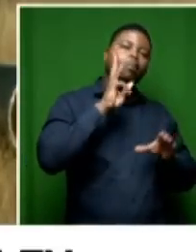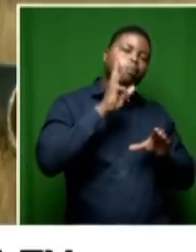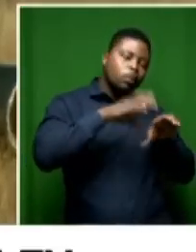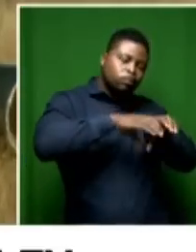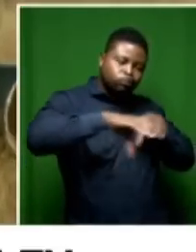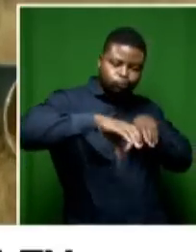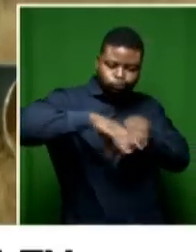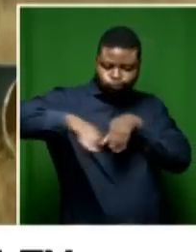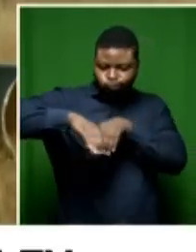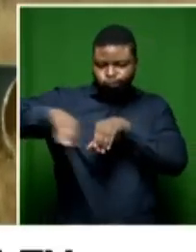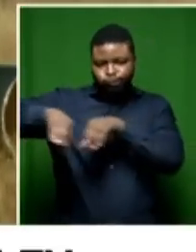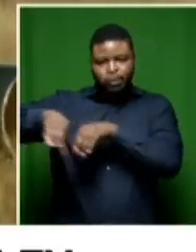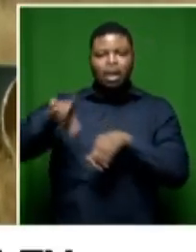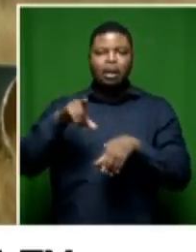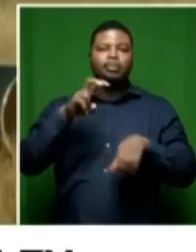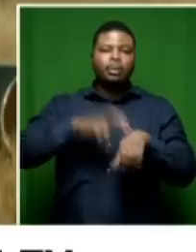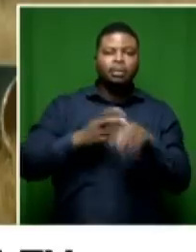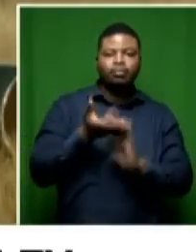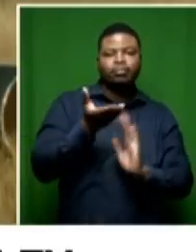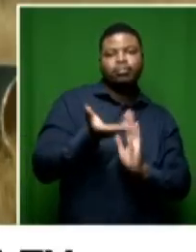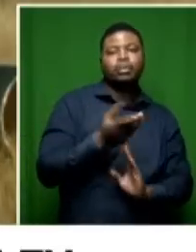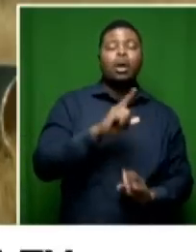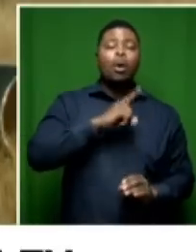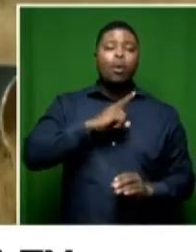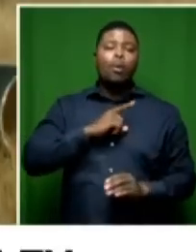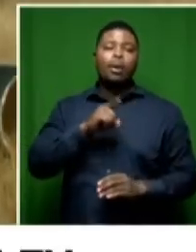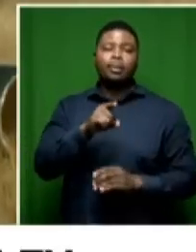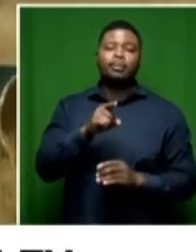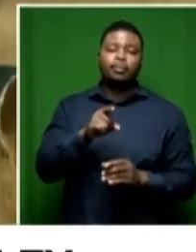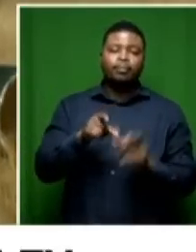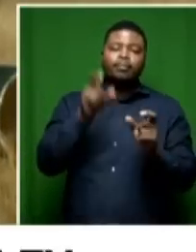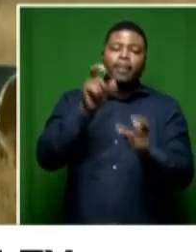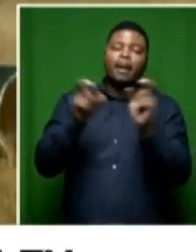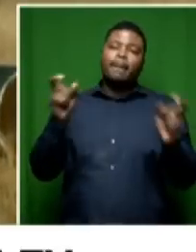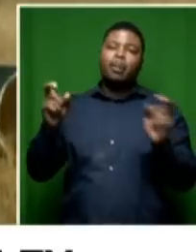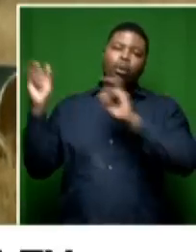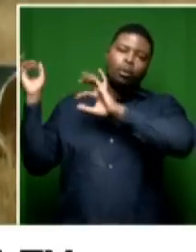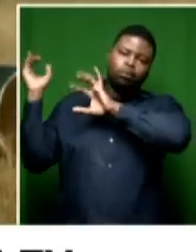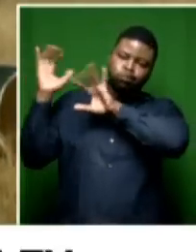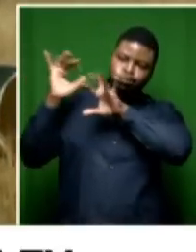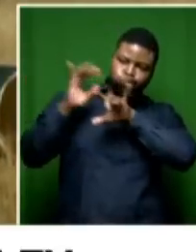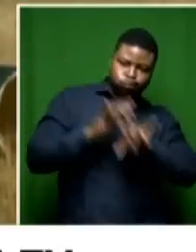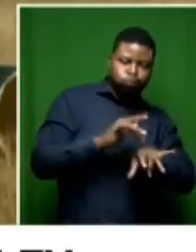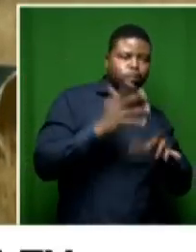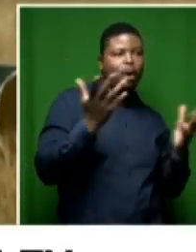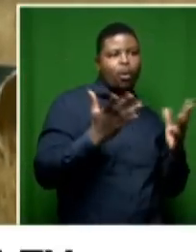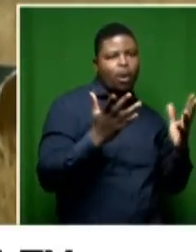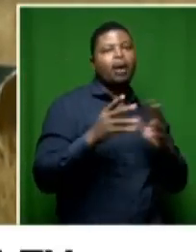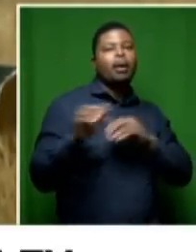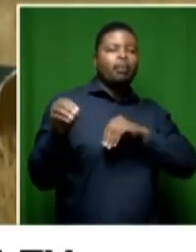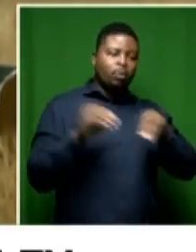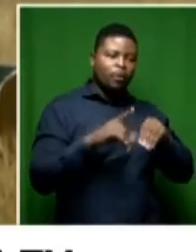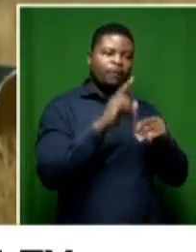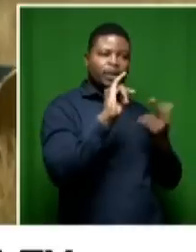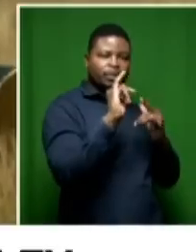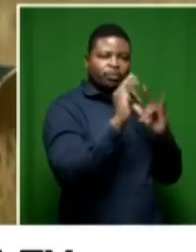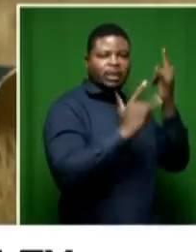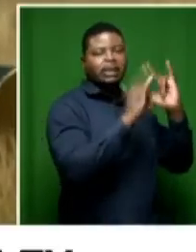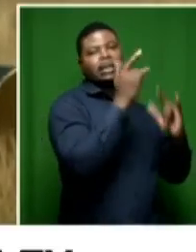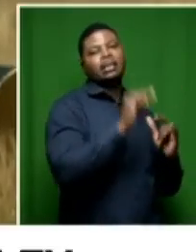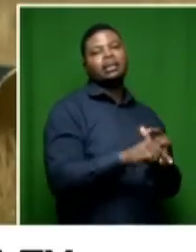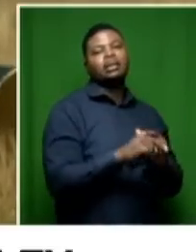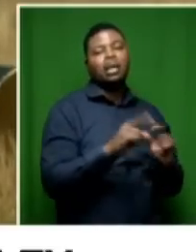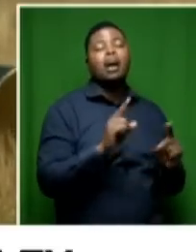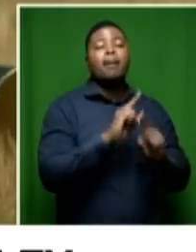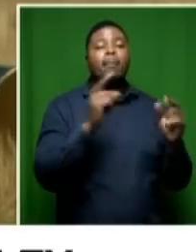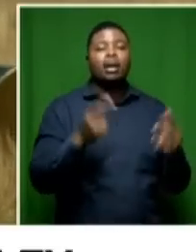is because of the influx of people into the city. Now, I also need to mention this